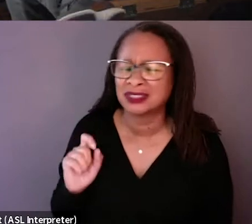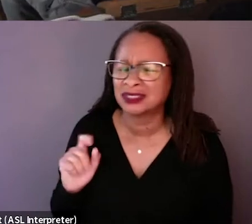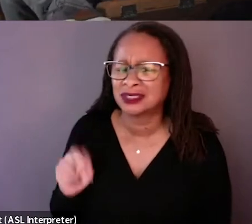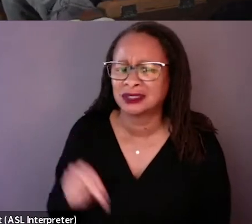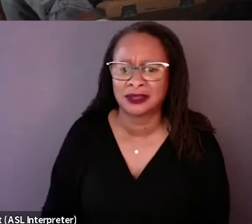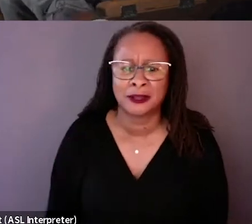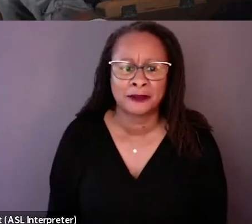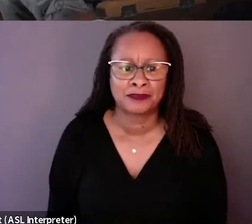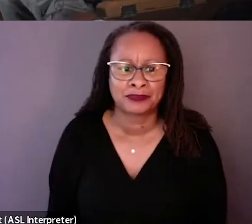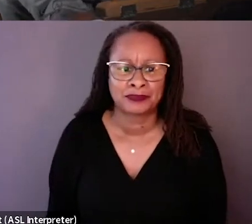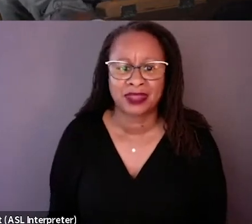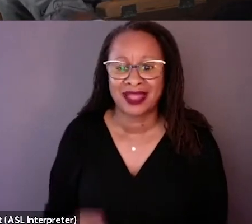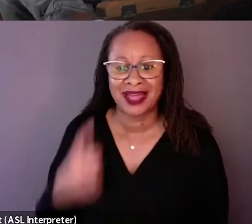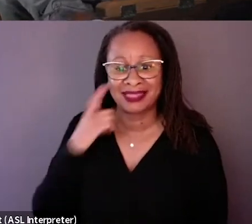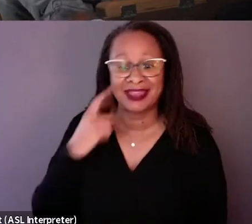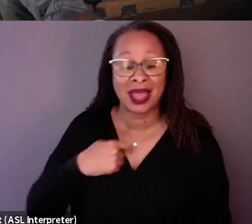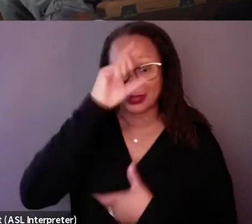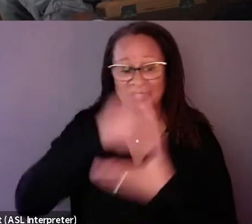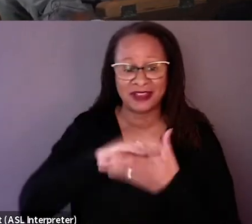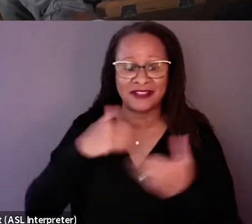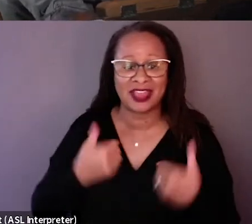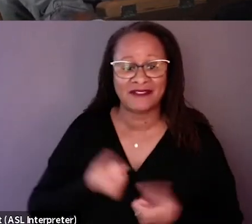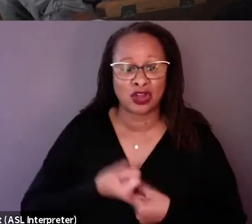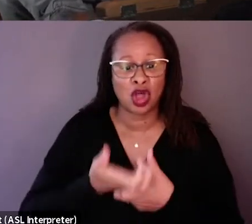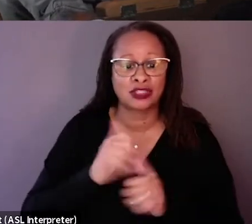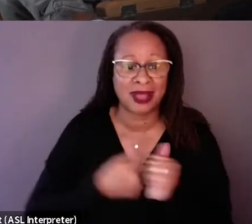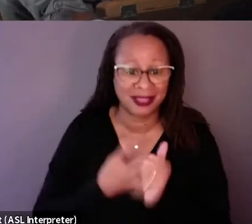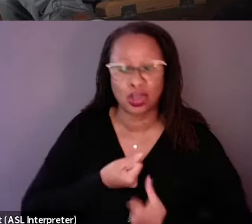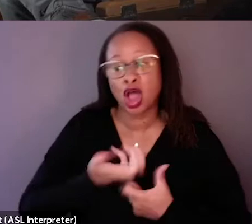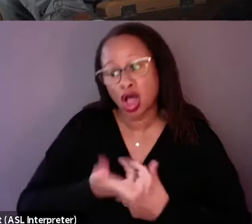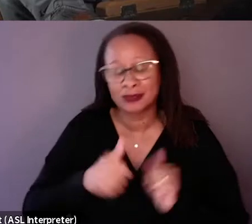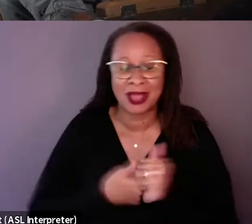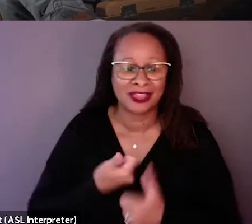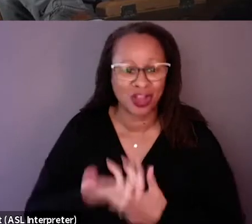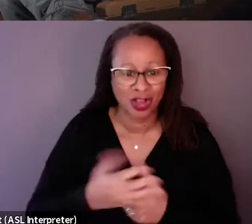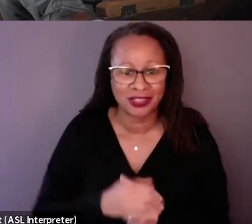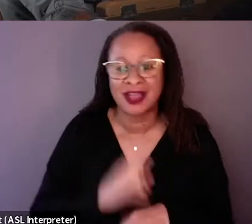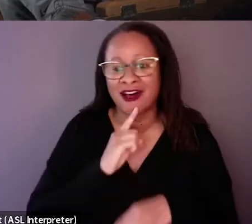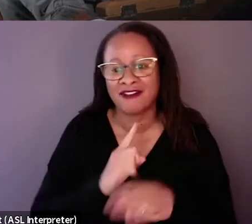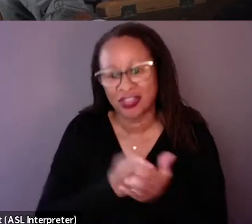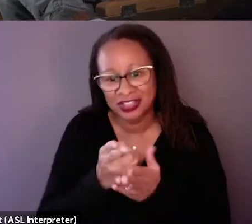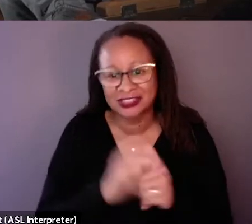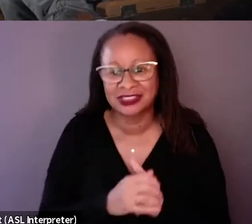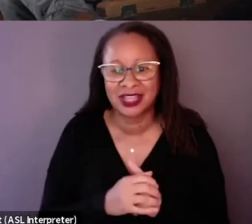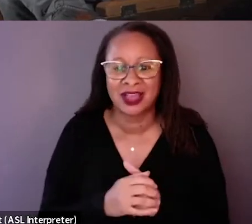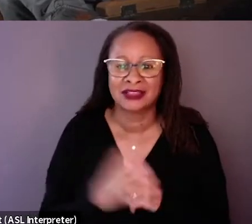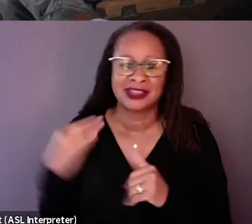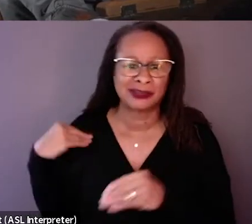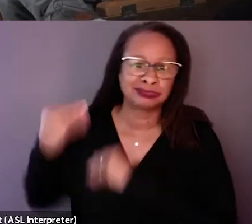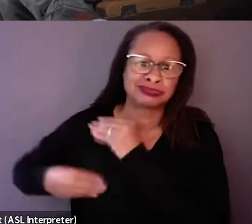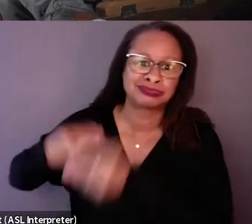Yeah, no, I think I believe that there's a cause behind the cause behind the cause of all things, and we live in the concatenation of all